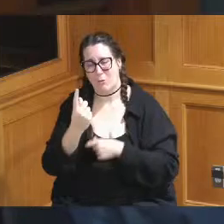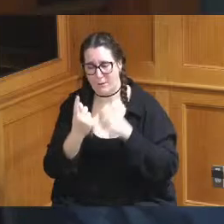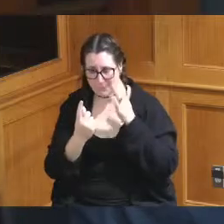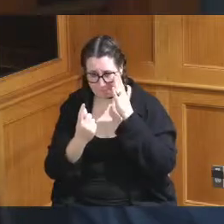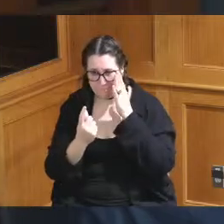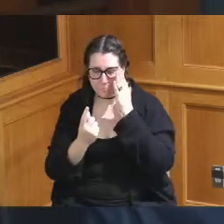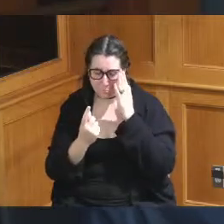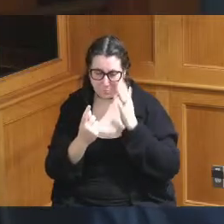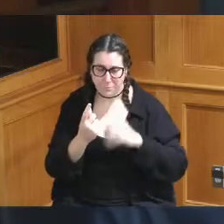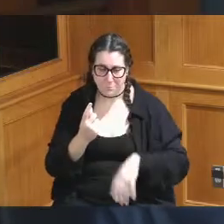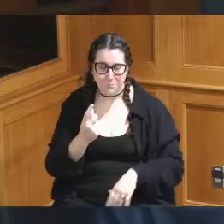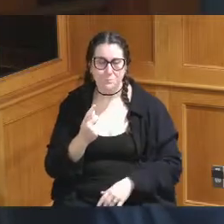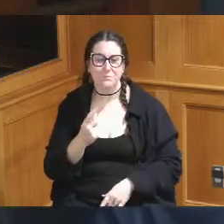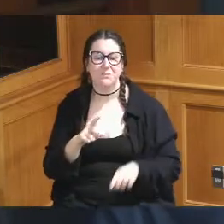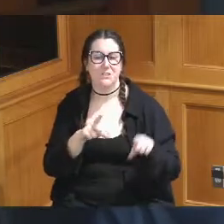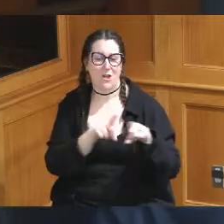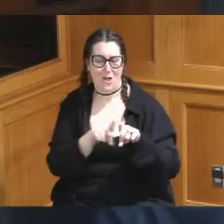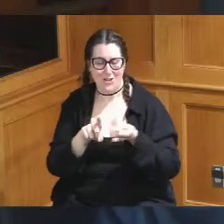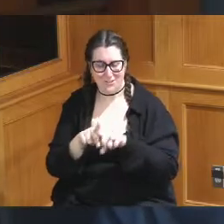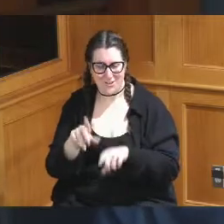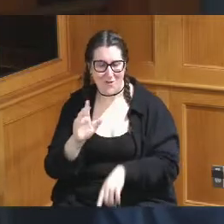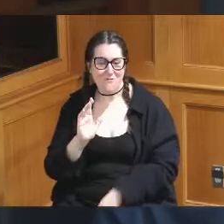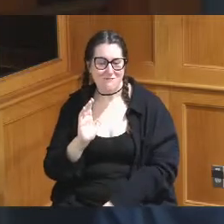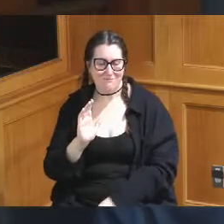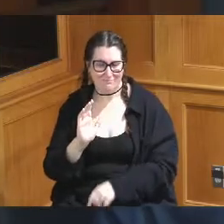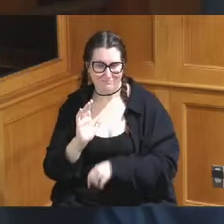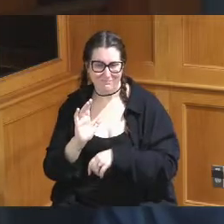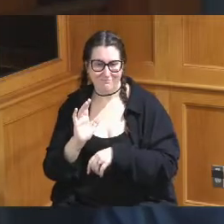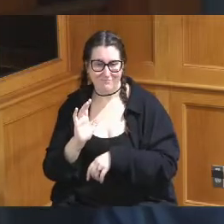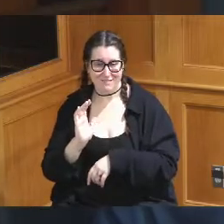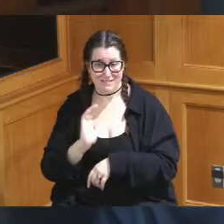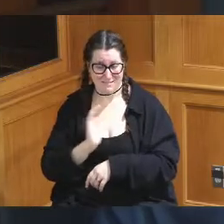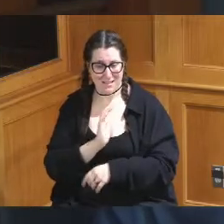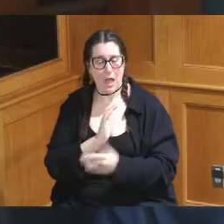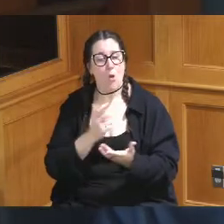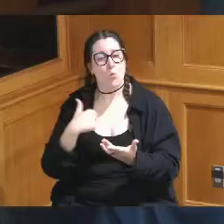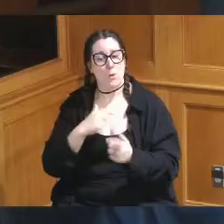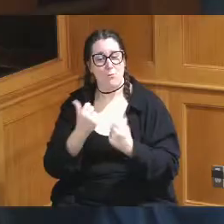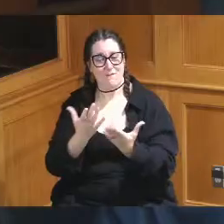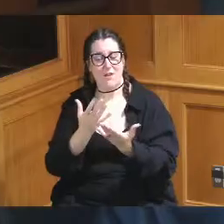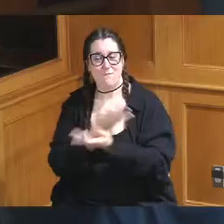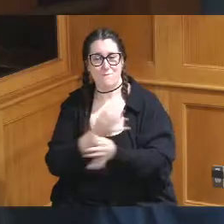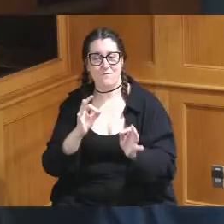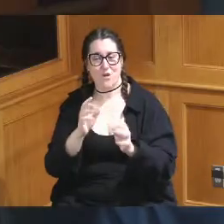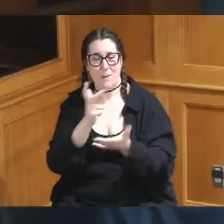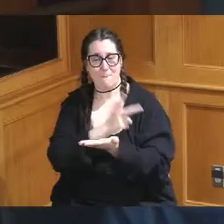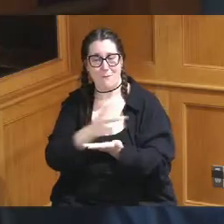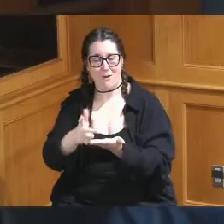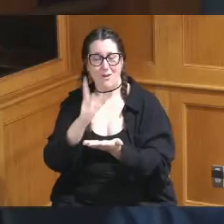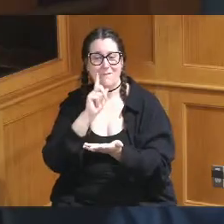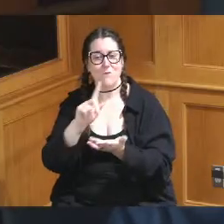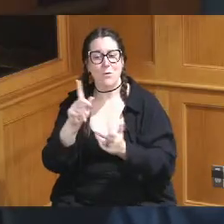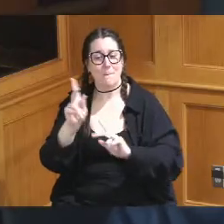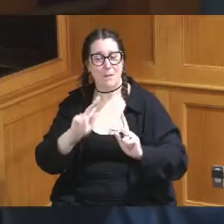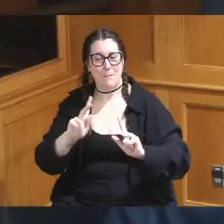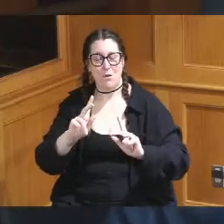want to thank the county administration, because we provided free parking so that the citizens had no